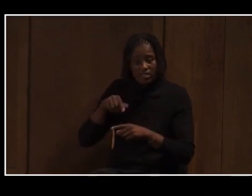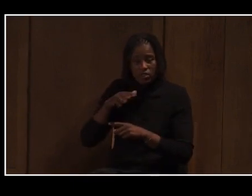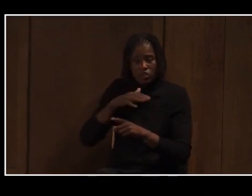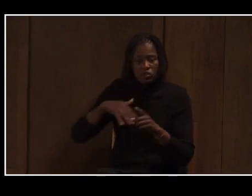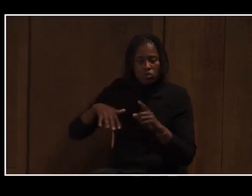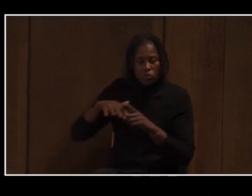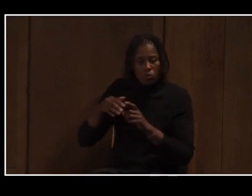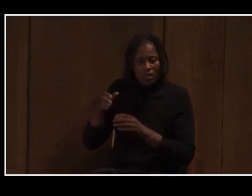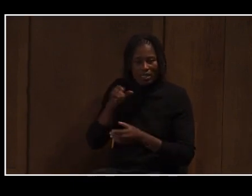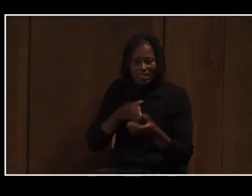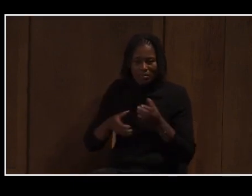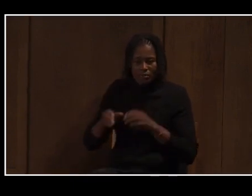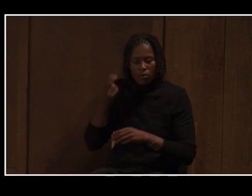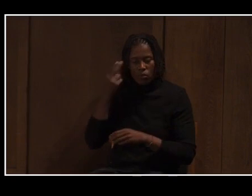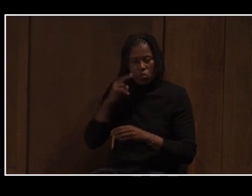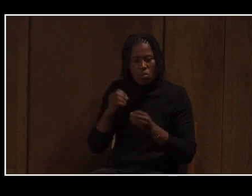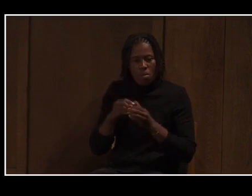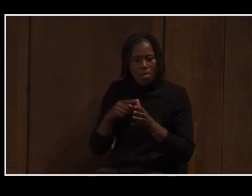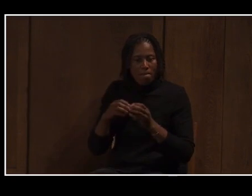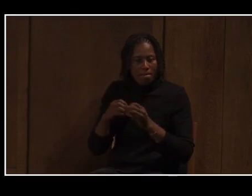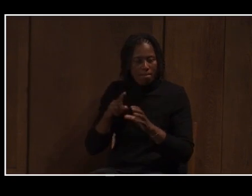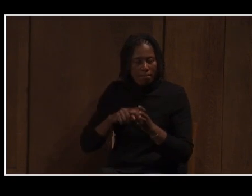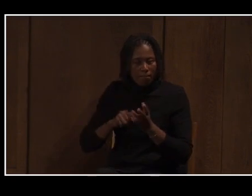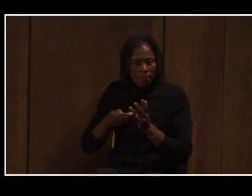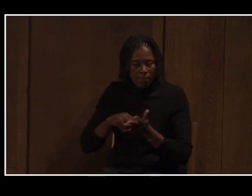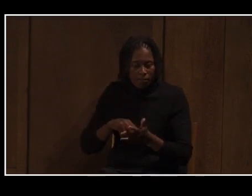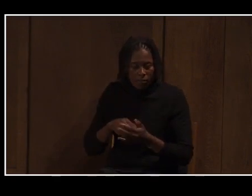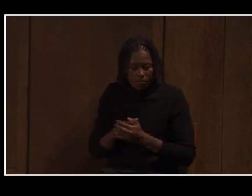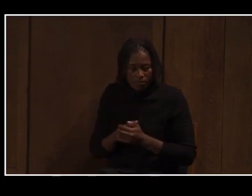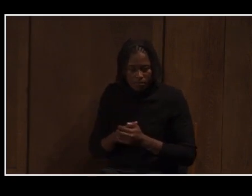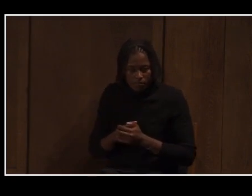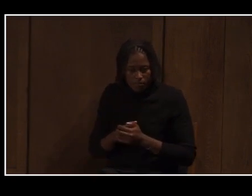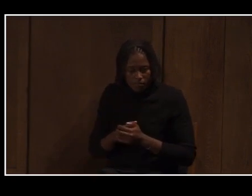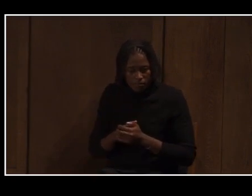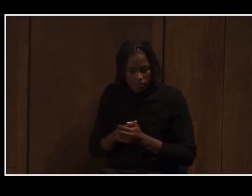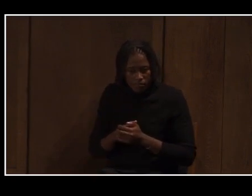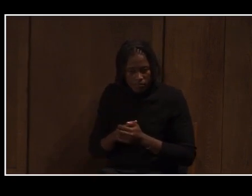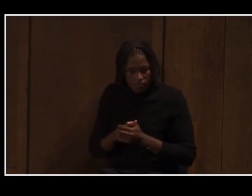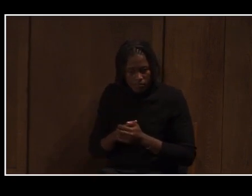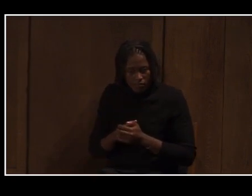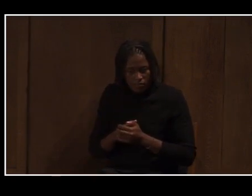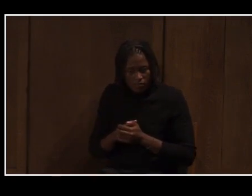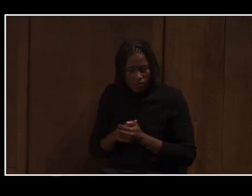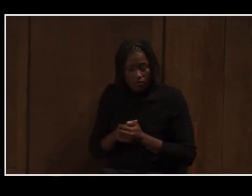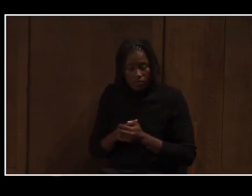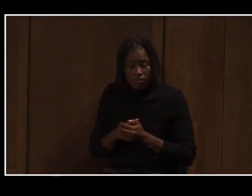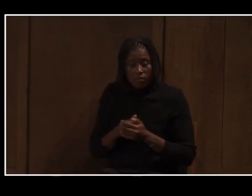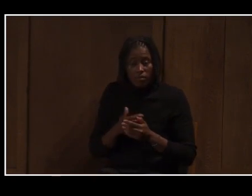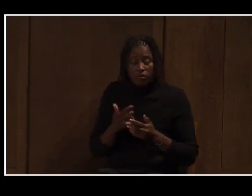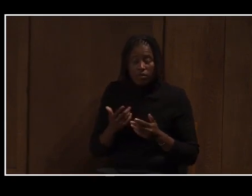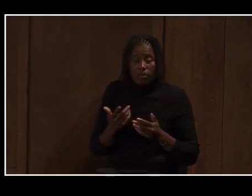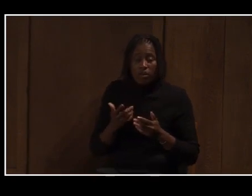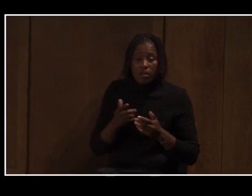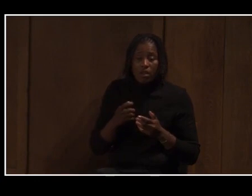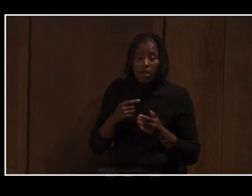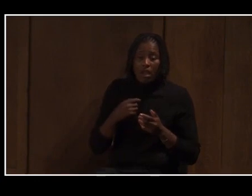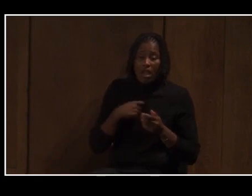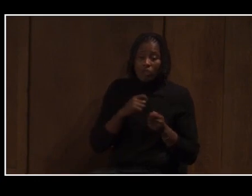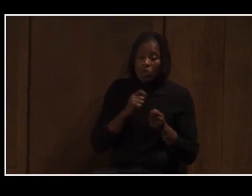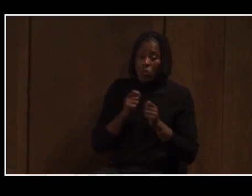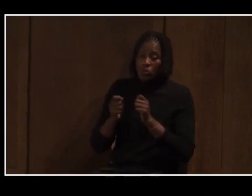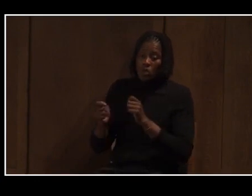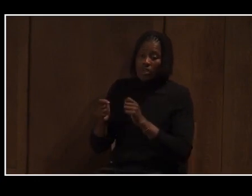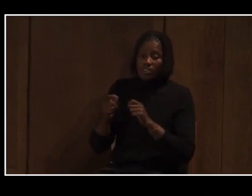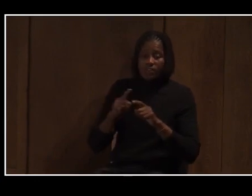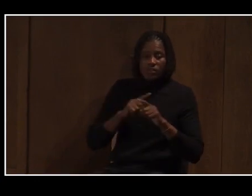called Babylon. So as a balm, maybe, or as an alternative to those constructions, I offer the